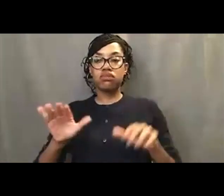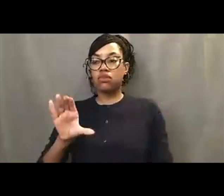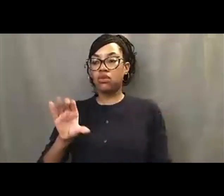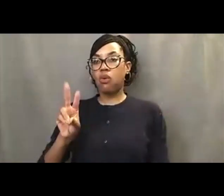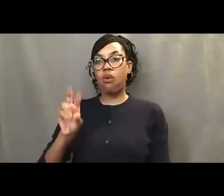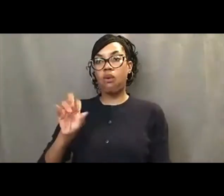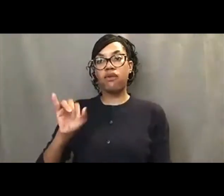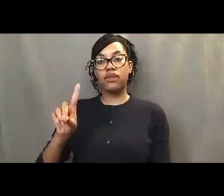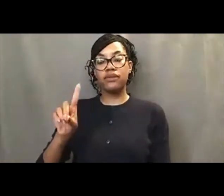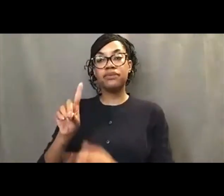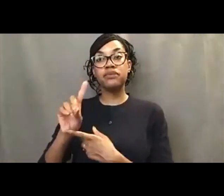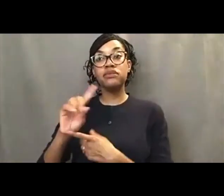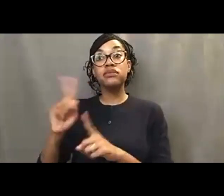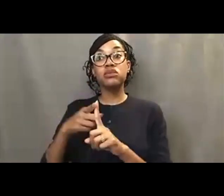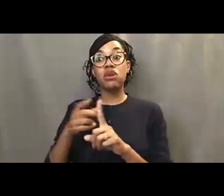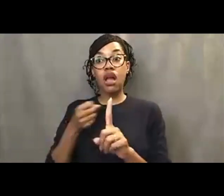hit,